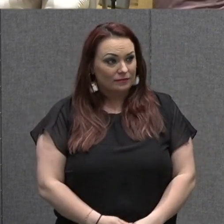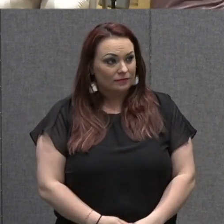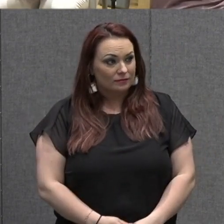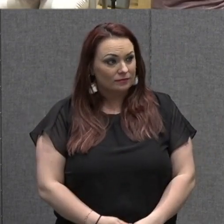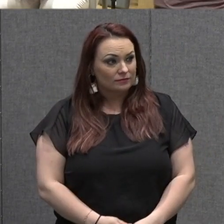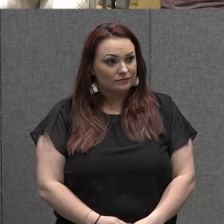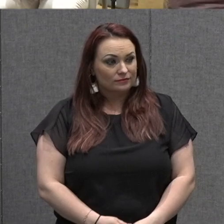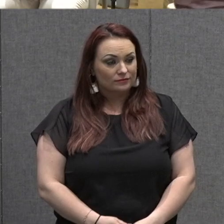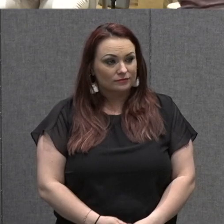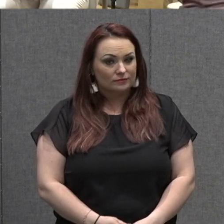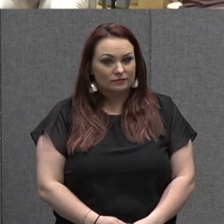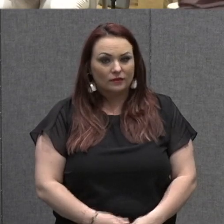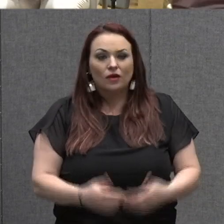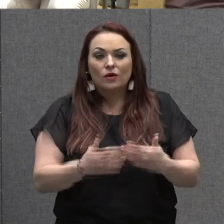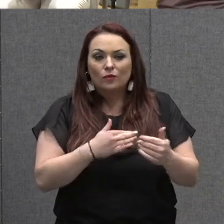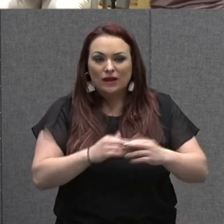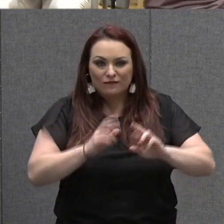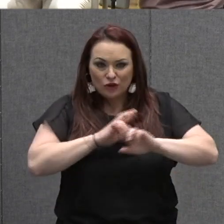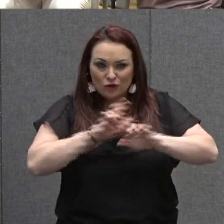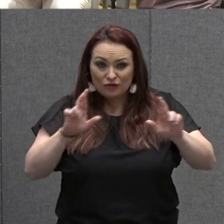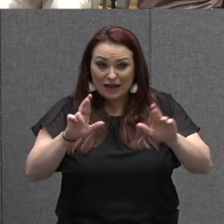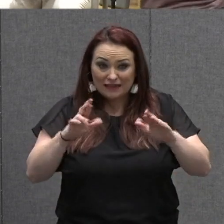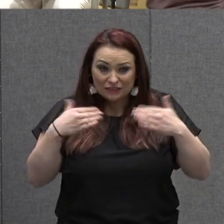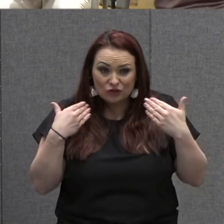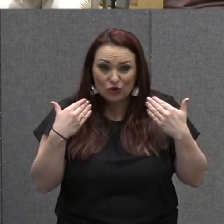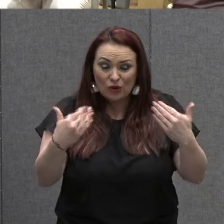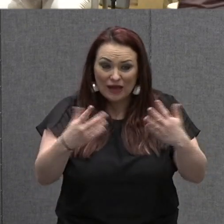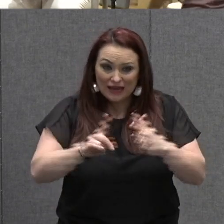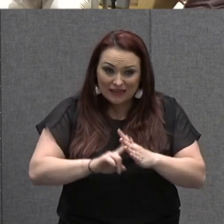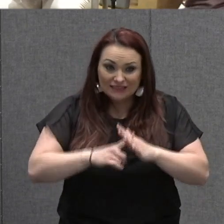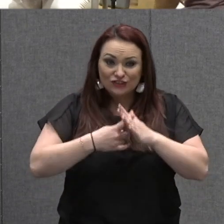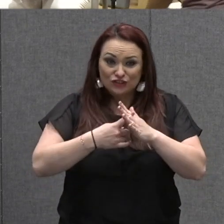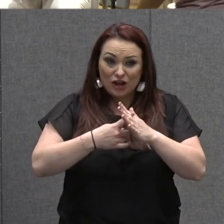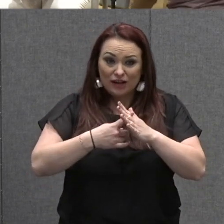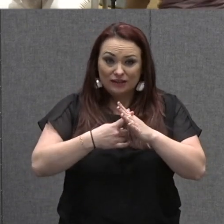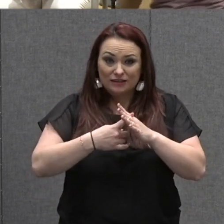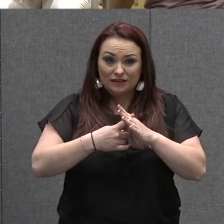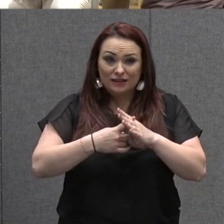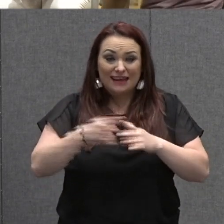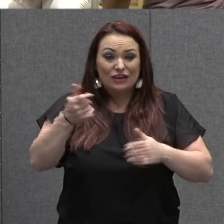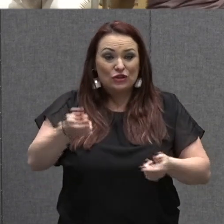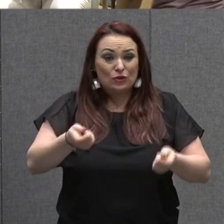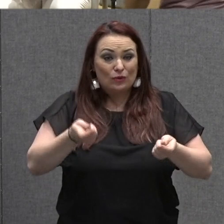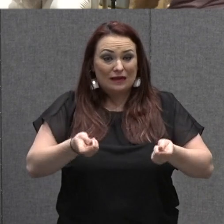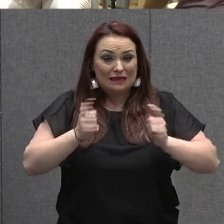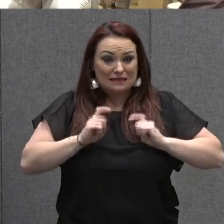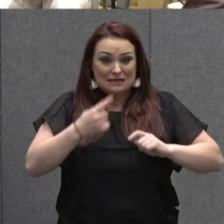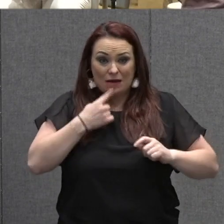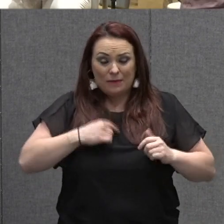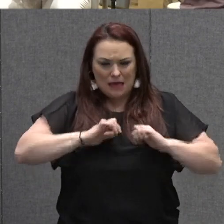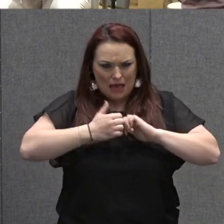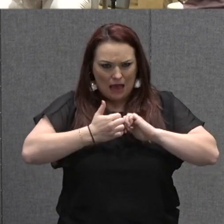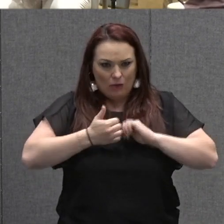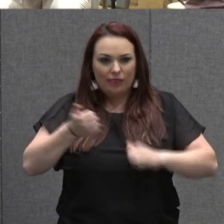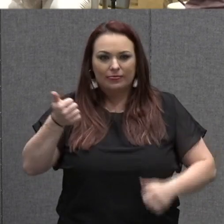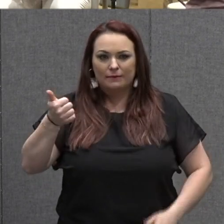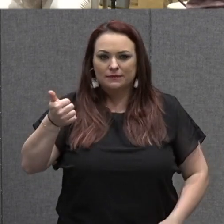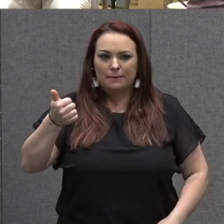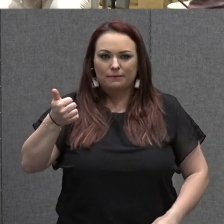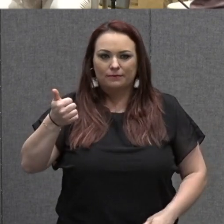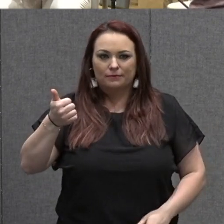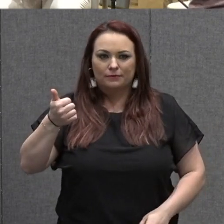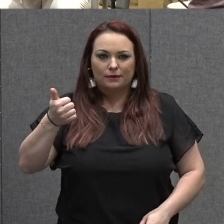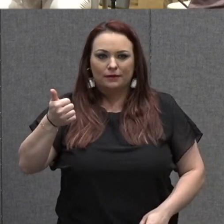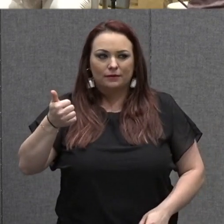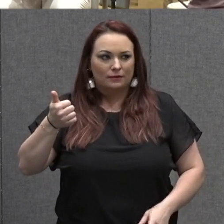Whenever you are ready to jump in and start playing, all you have to do is give me a thumbs up. Now, you don't have to give me a thumbs up.